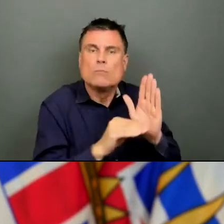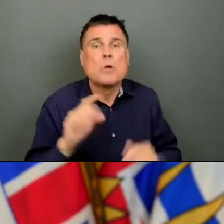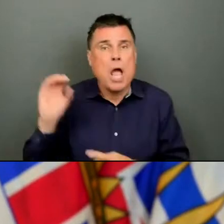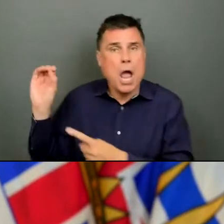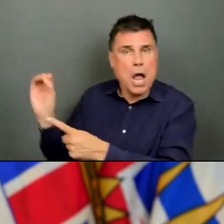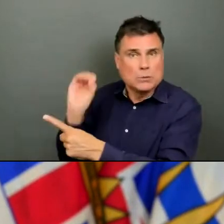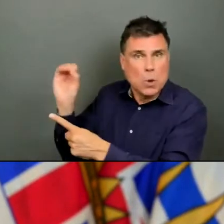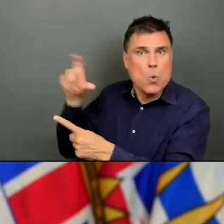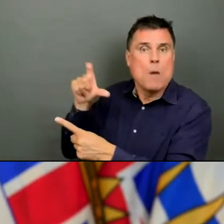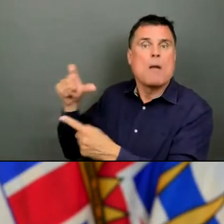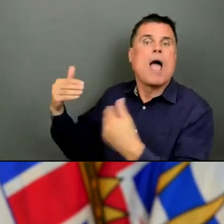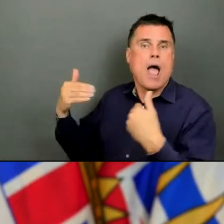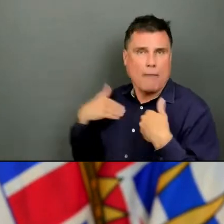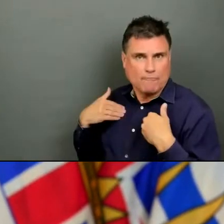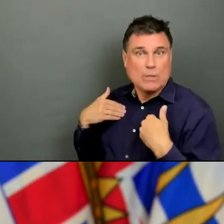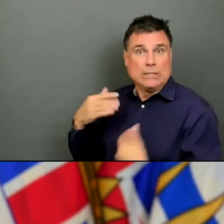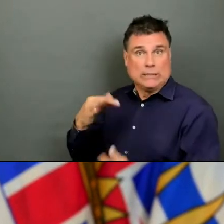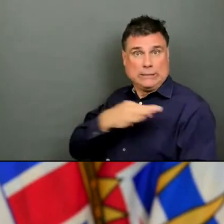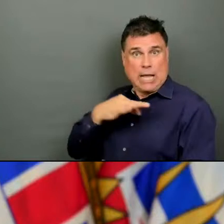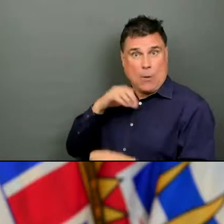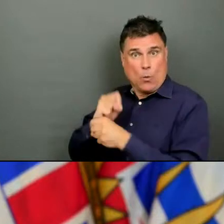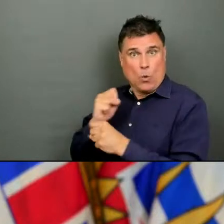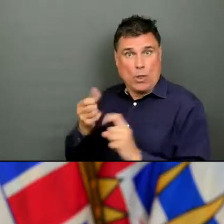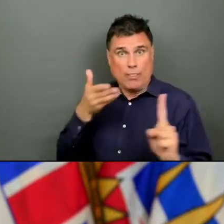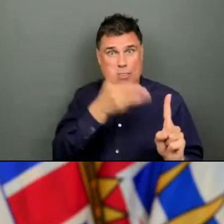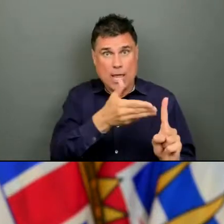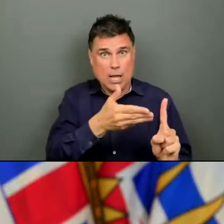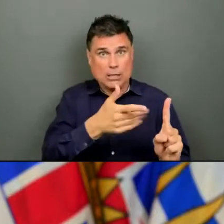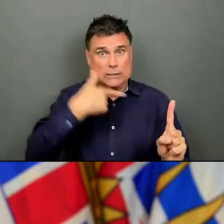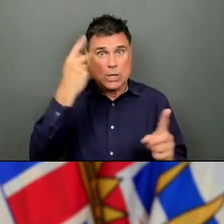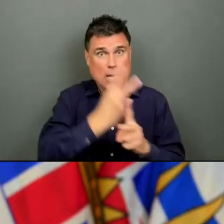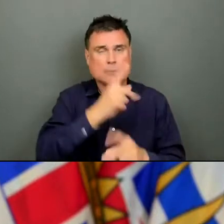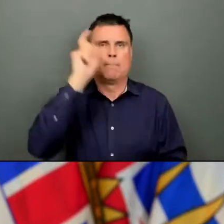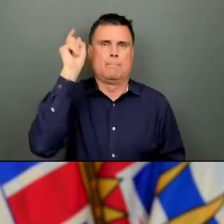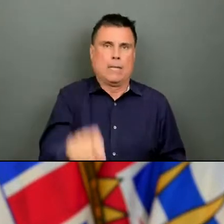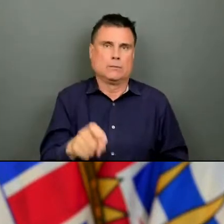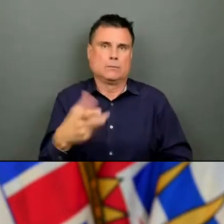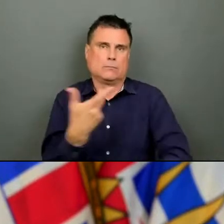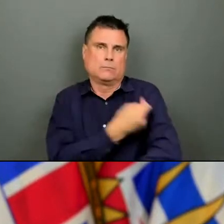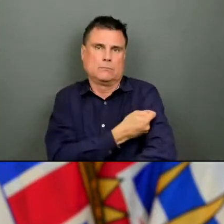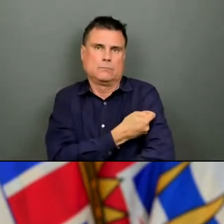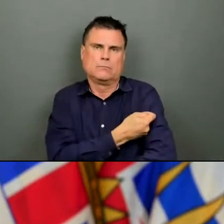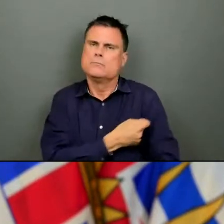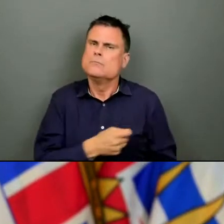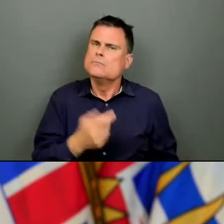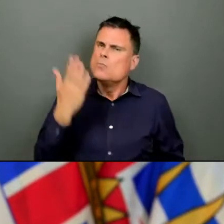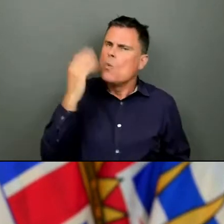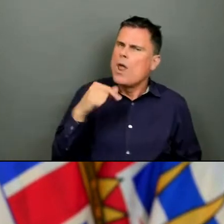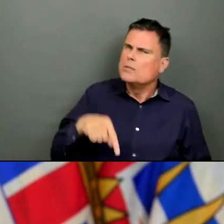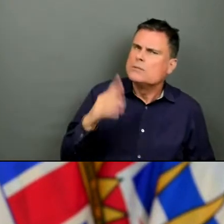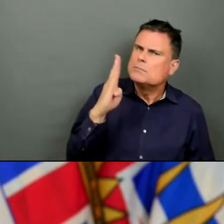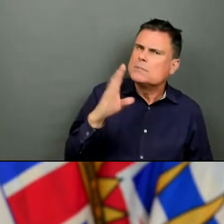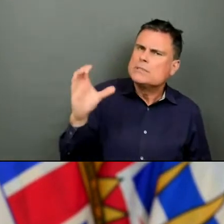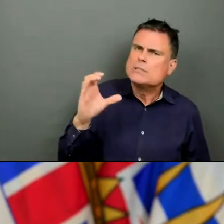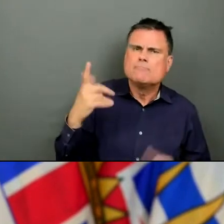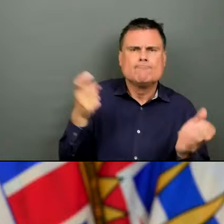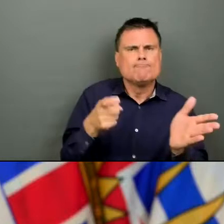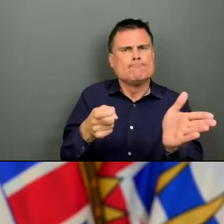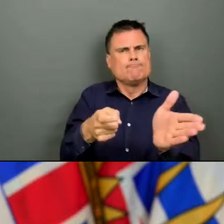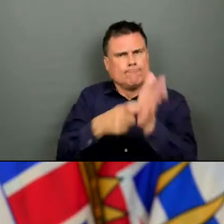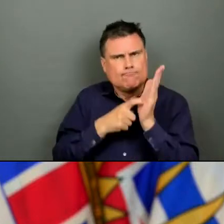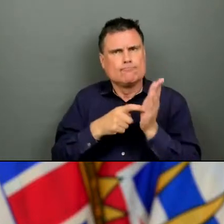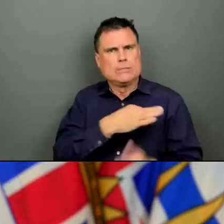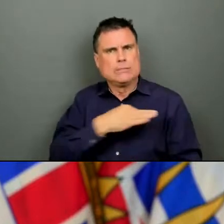care staff. If they refuse, there are steps they have to go through. Why won't BC make staff vaccination mandatory in long-term